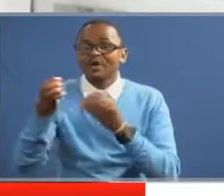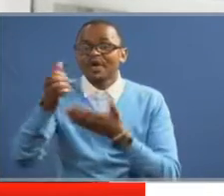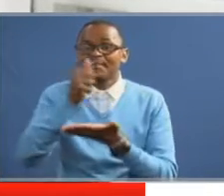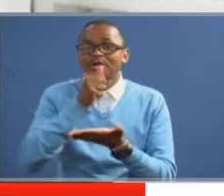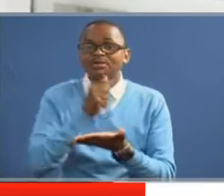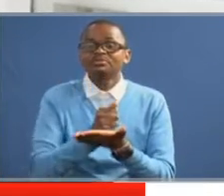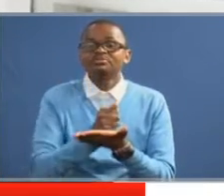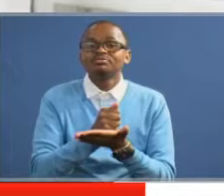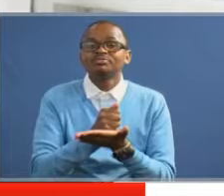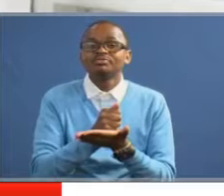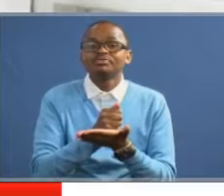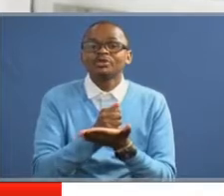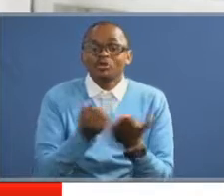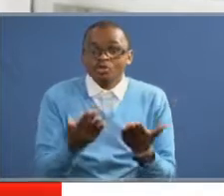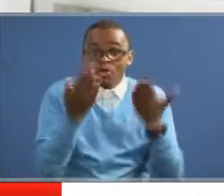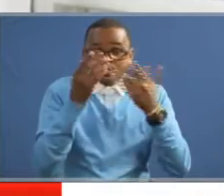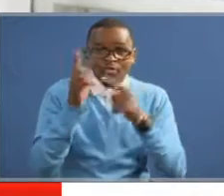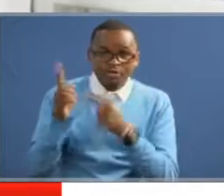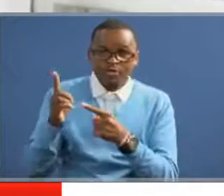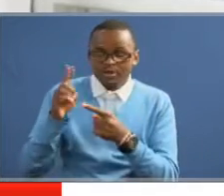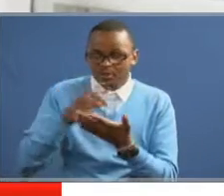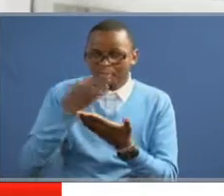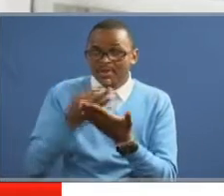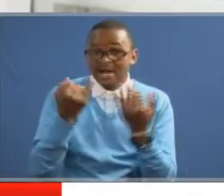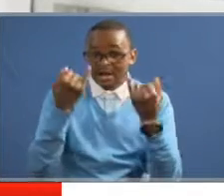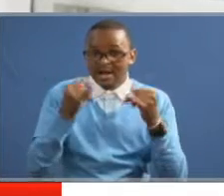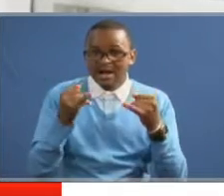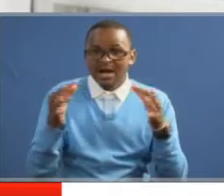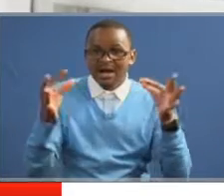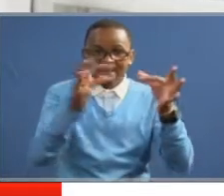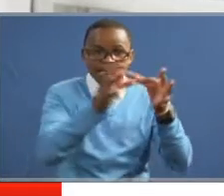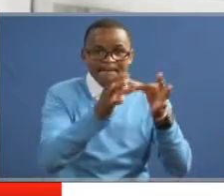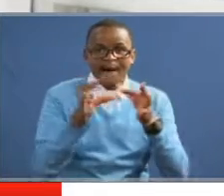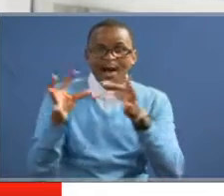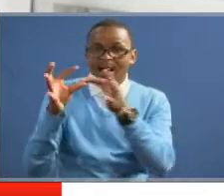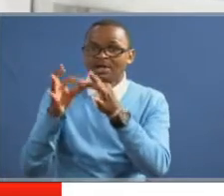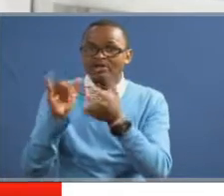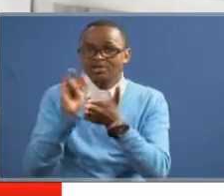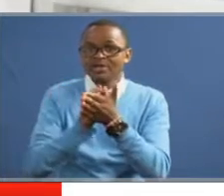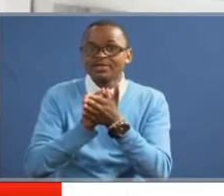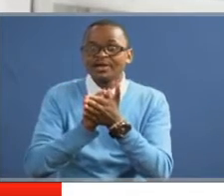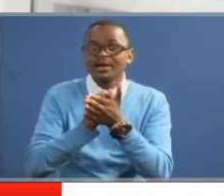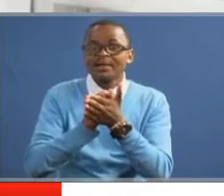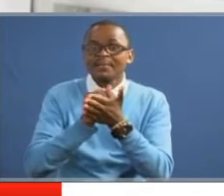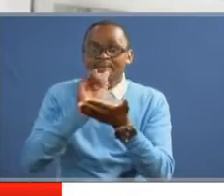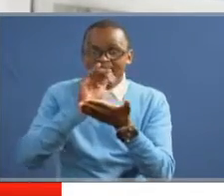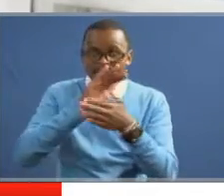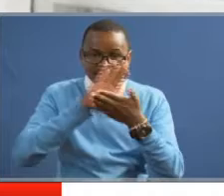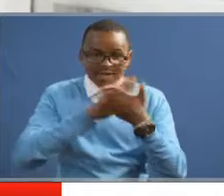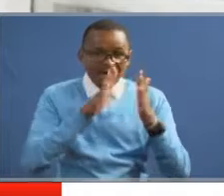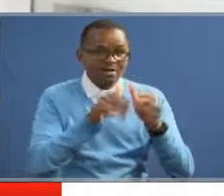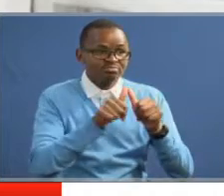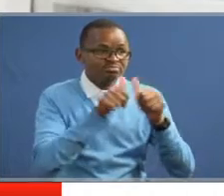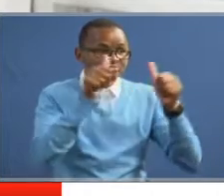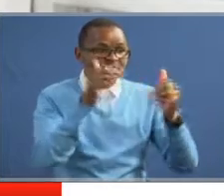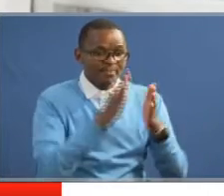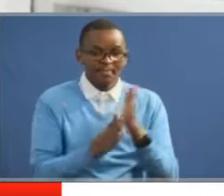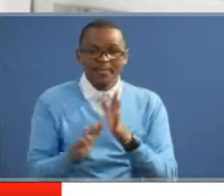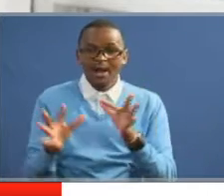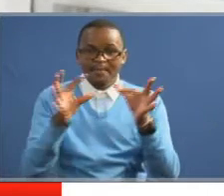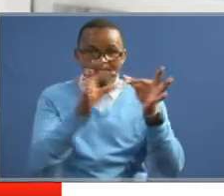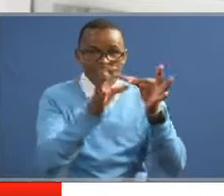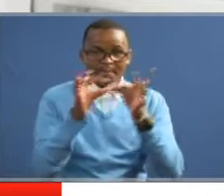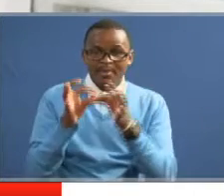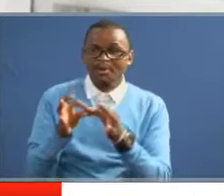self-employment. To improve these funds, the government is now merging funds so that they can become more effective. So there's a plan to merge